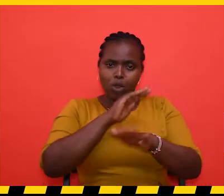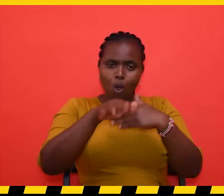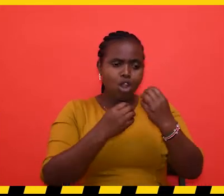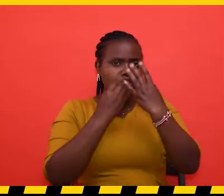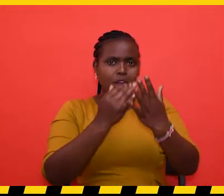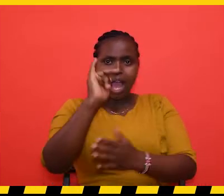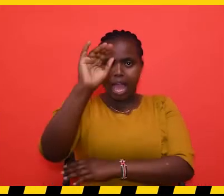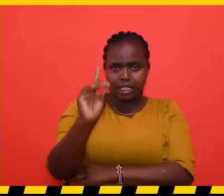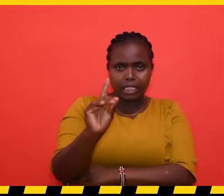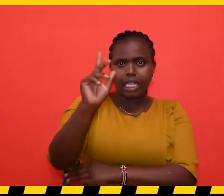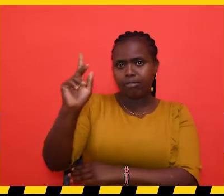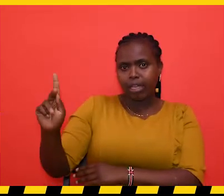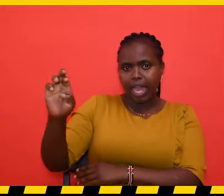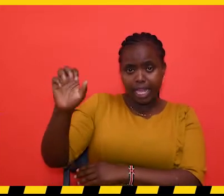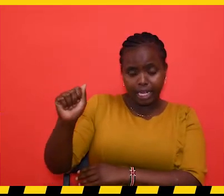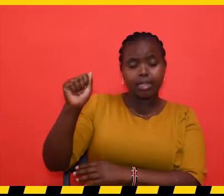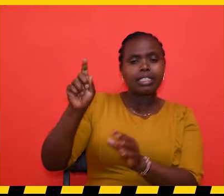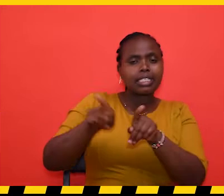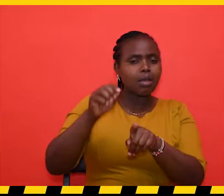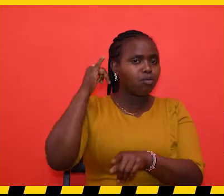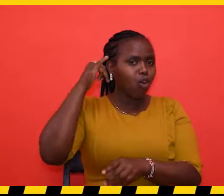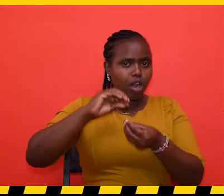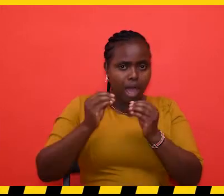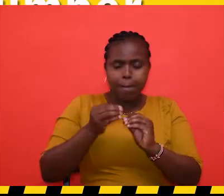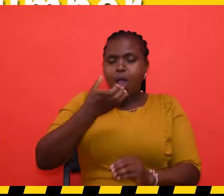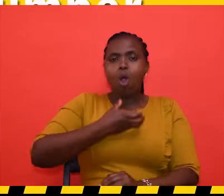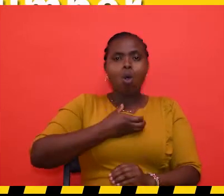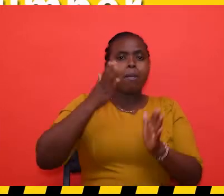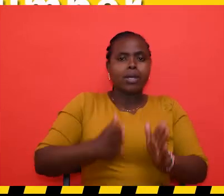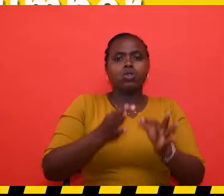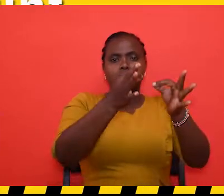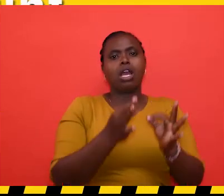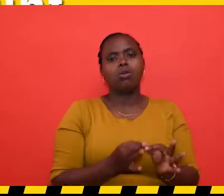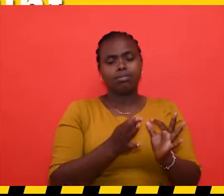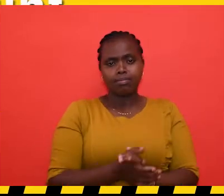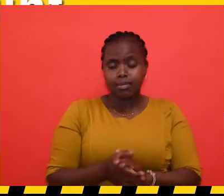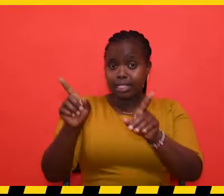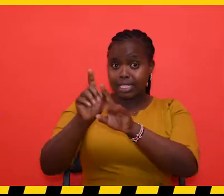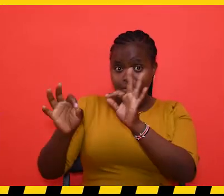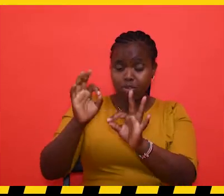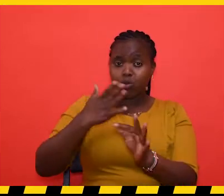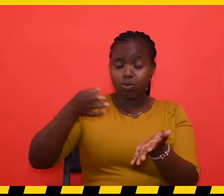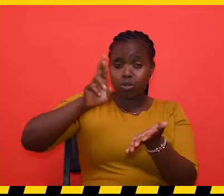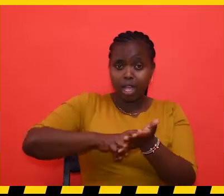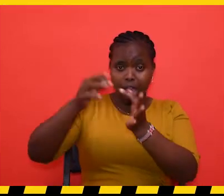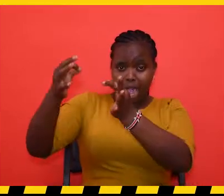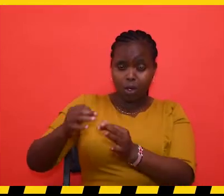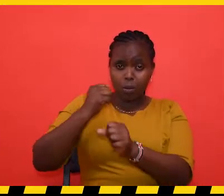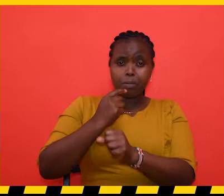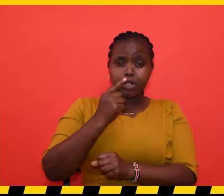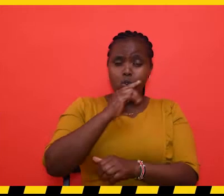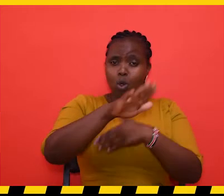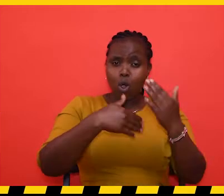information provided, that is, a national ID, KRA PIN certificate, and the mobile number, belong to the owner of the account. If assisted